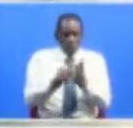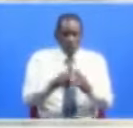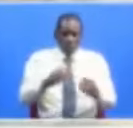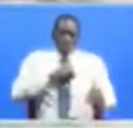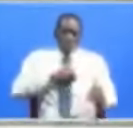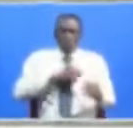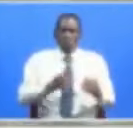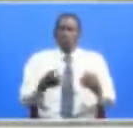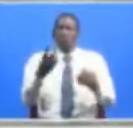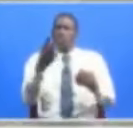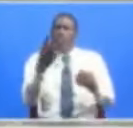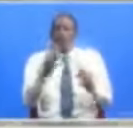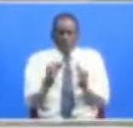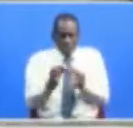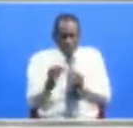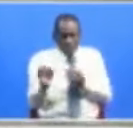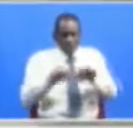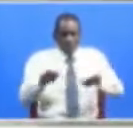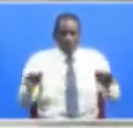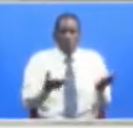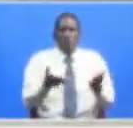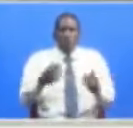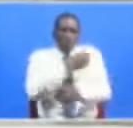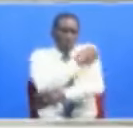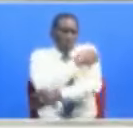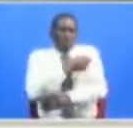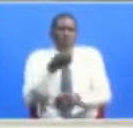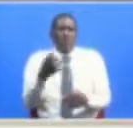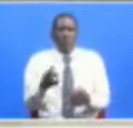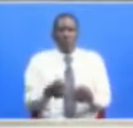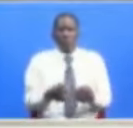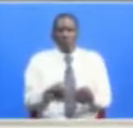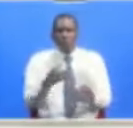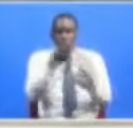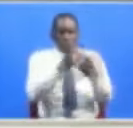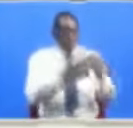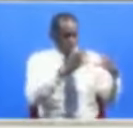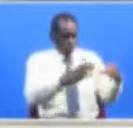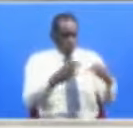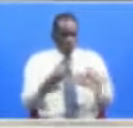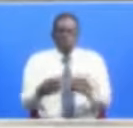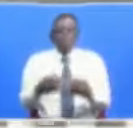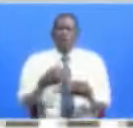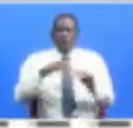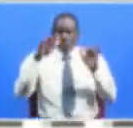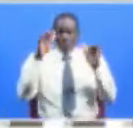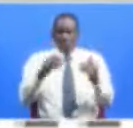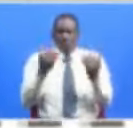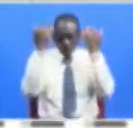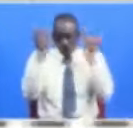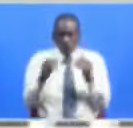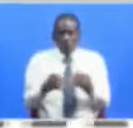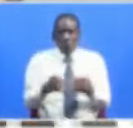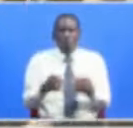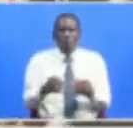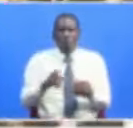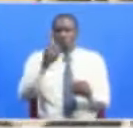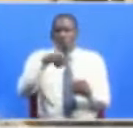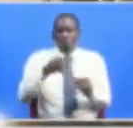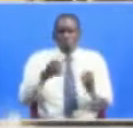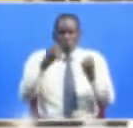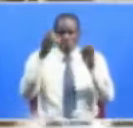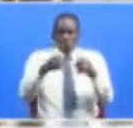of a 25-acre piece of land which hosts the hospital. The two parties have been in court over the irregular renewal of